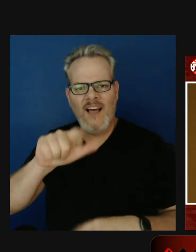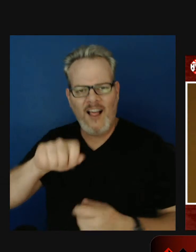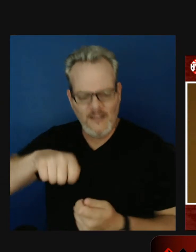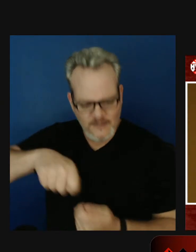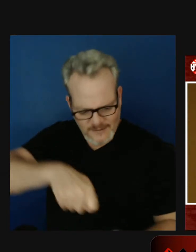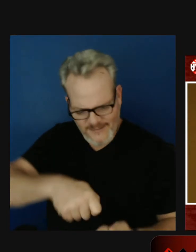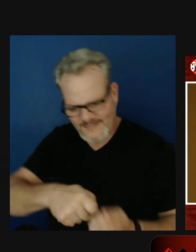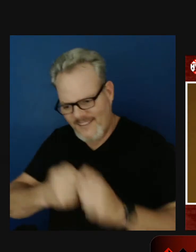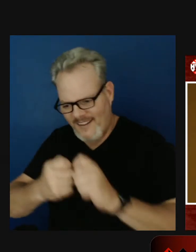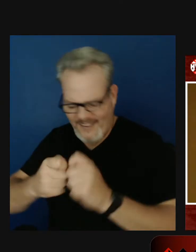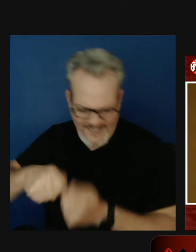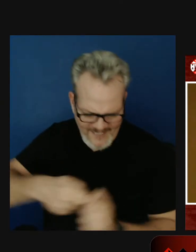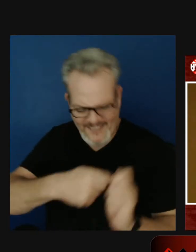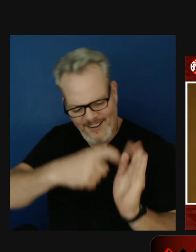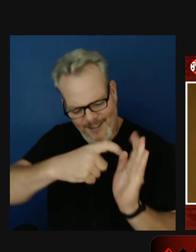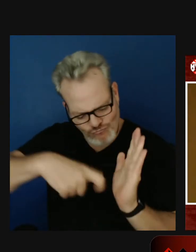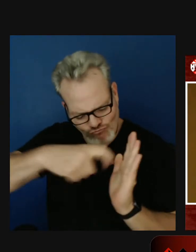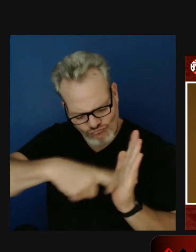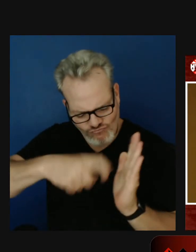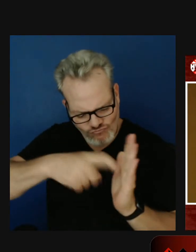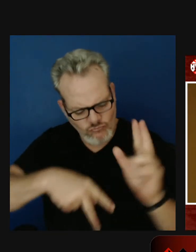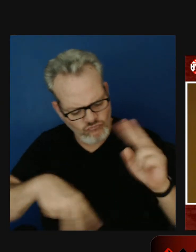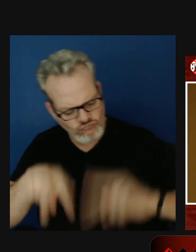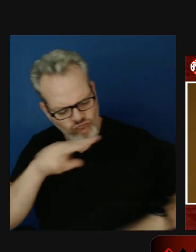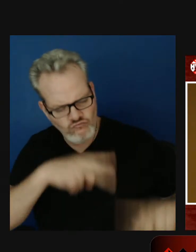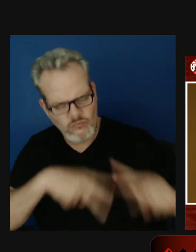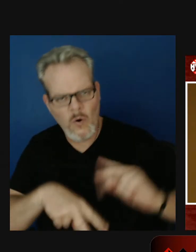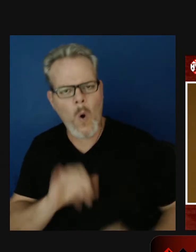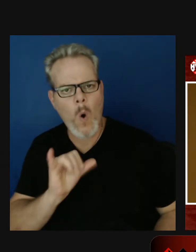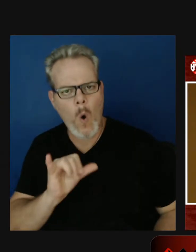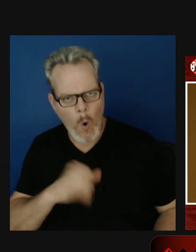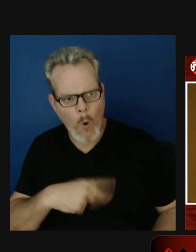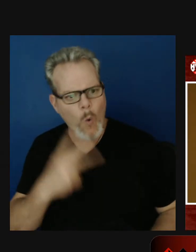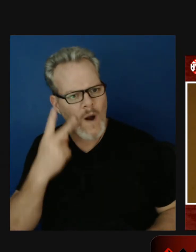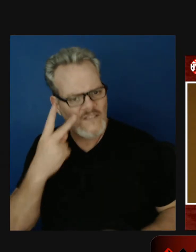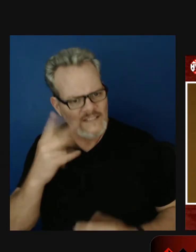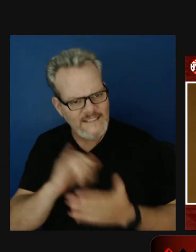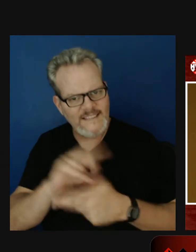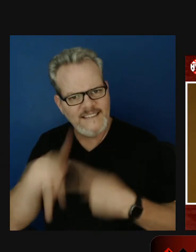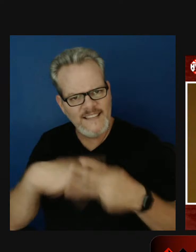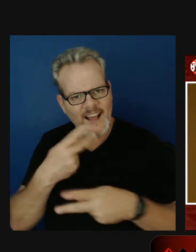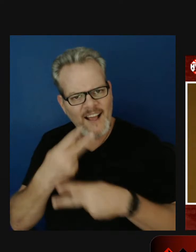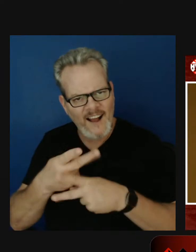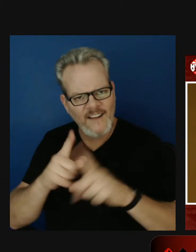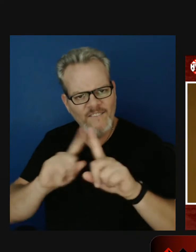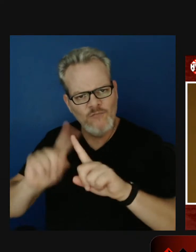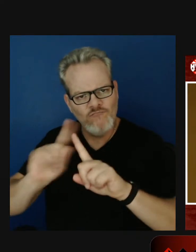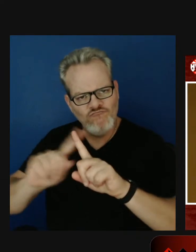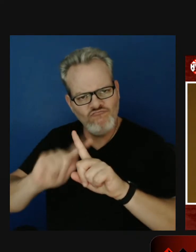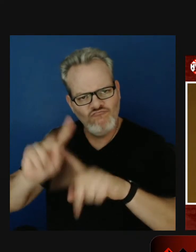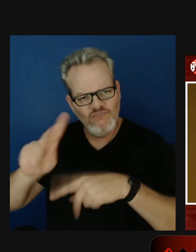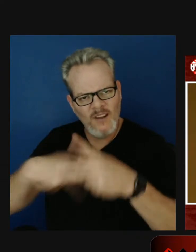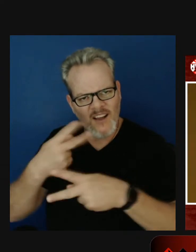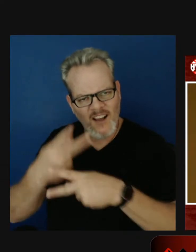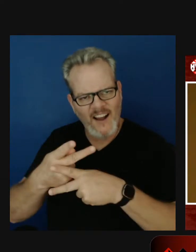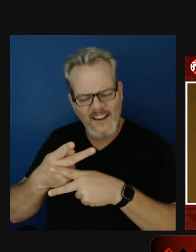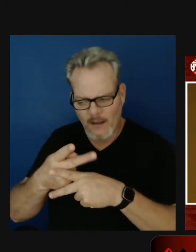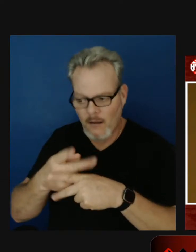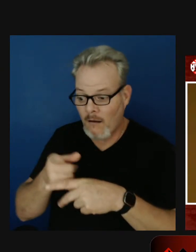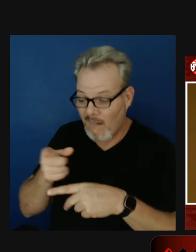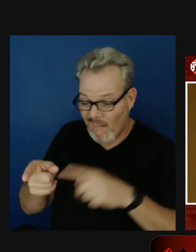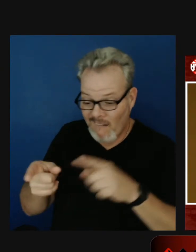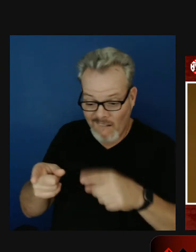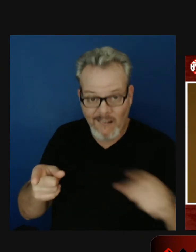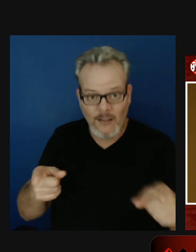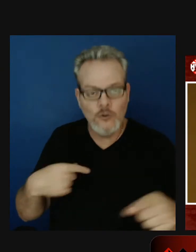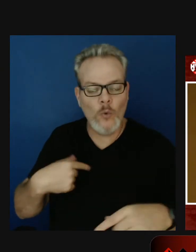be like, oh, I've seen this black shaly unit before. I've seen this sandstone unit before. And he'd go around to all these canals that